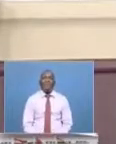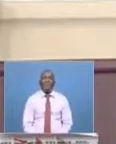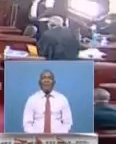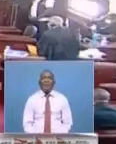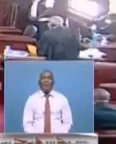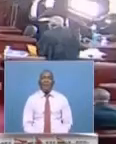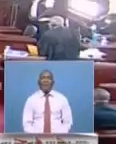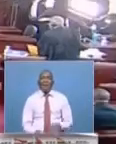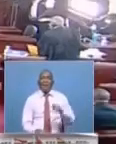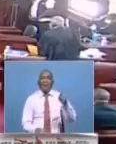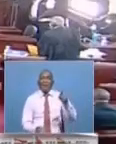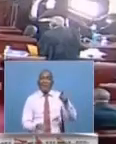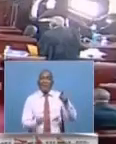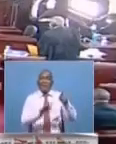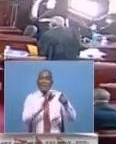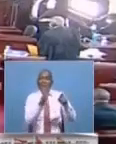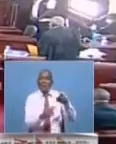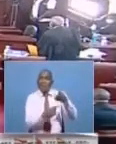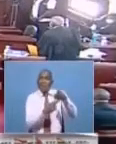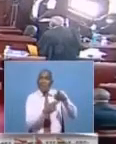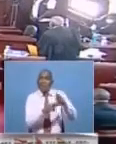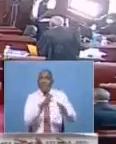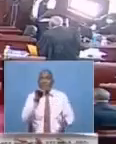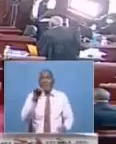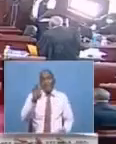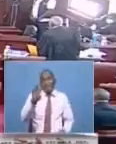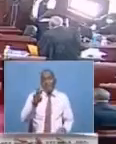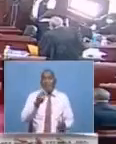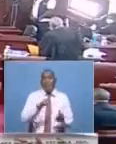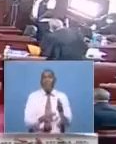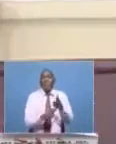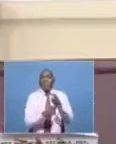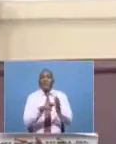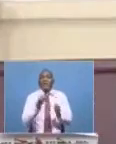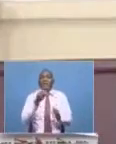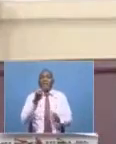Article 19(3). I referred to Article 19(13).